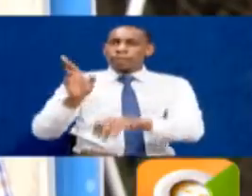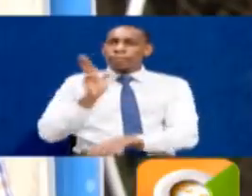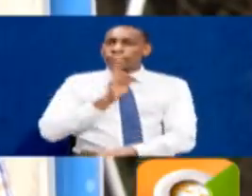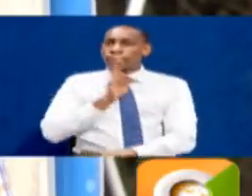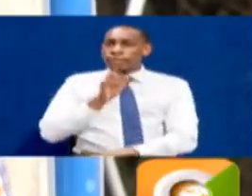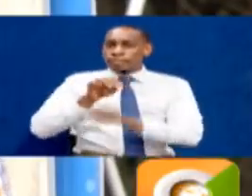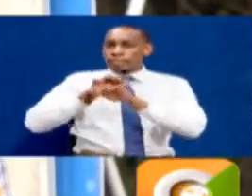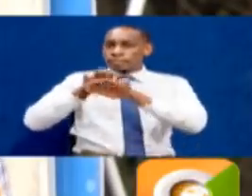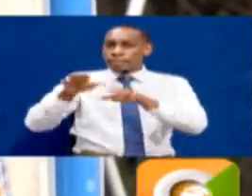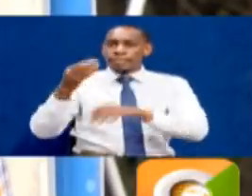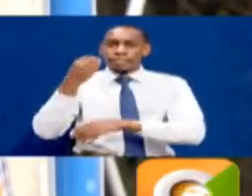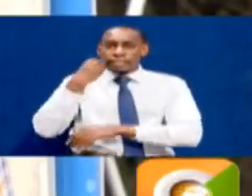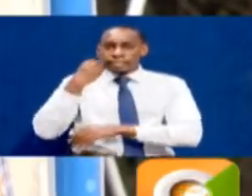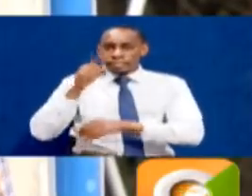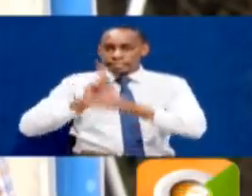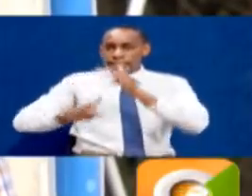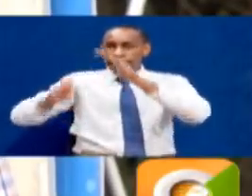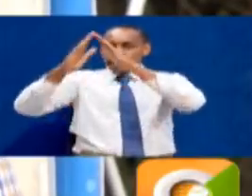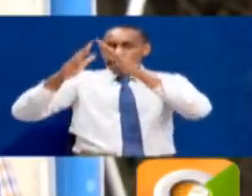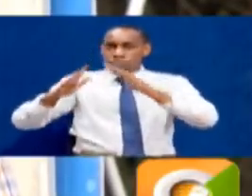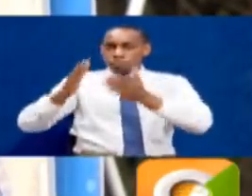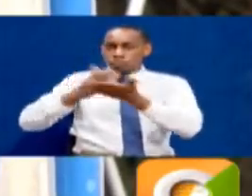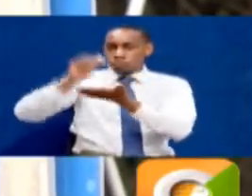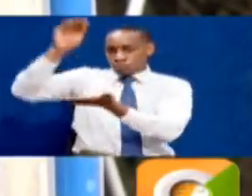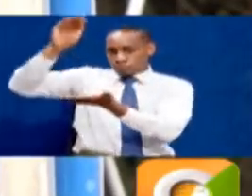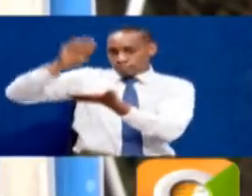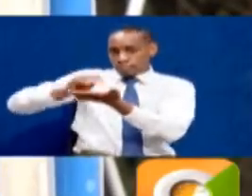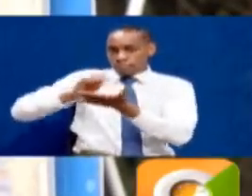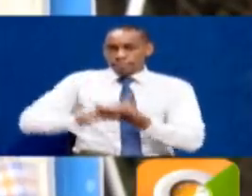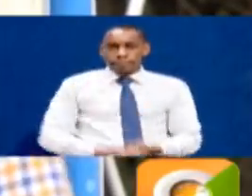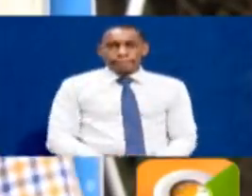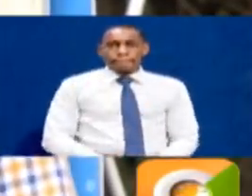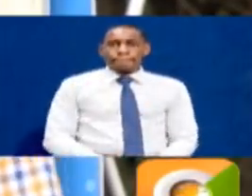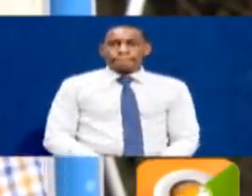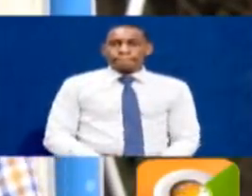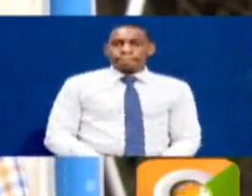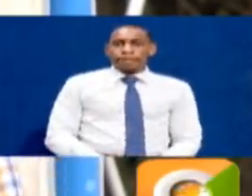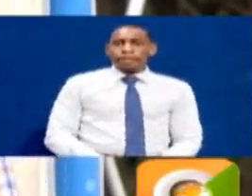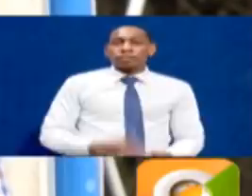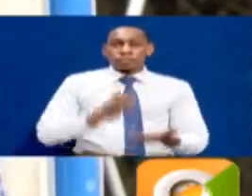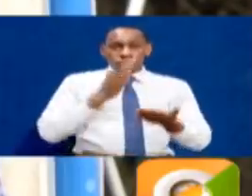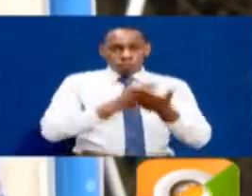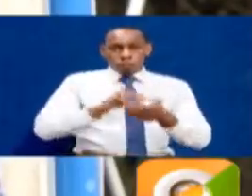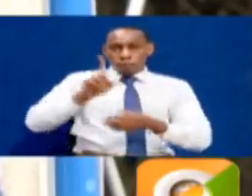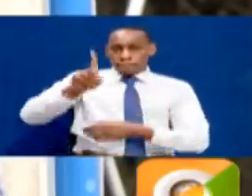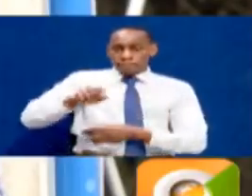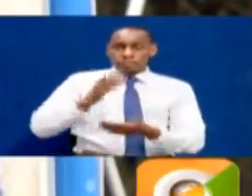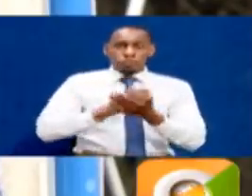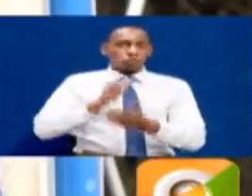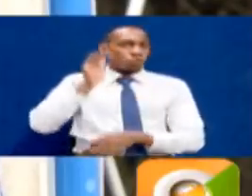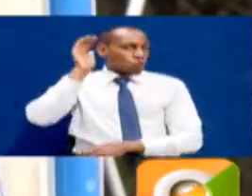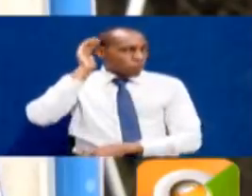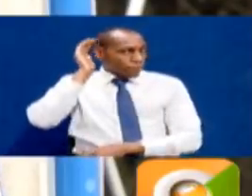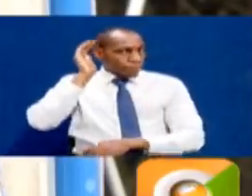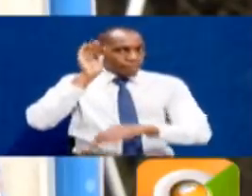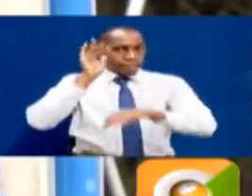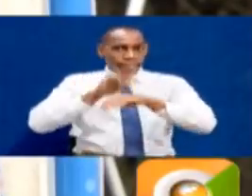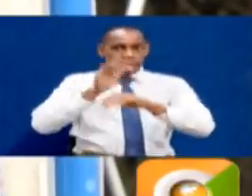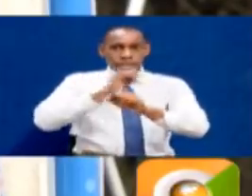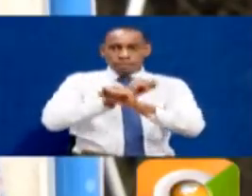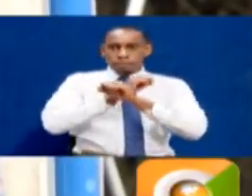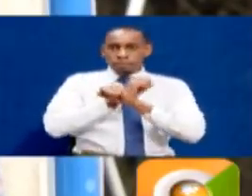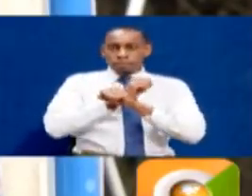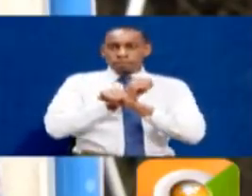of spread of the disease within the household is decreased. Then, of course, you must adhere strictly to the infection